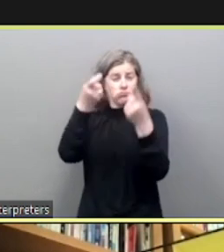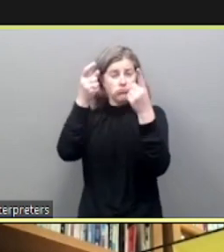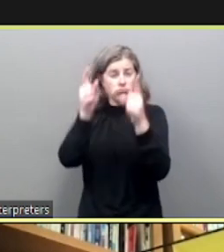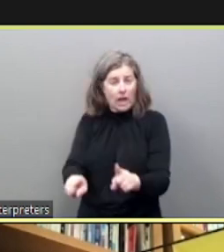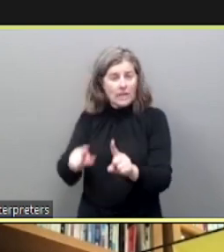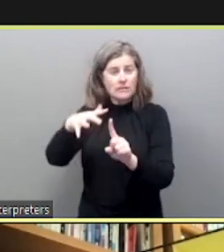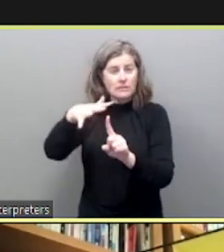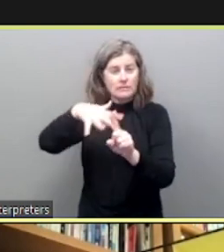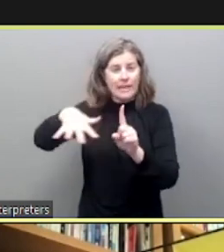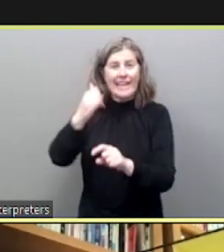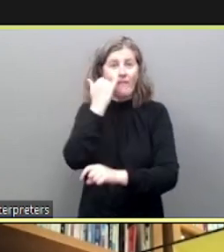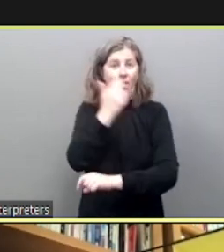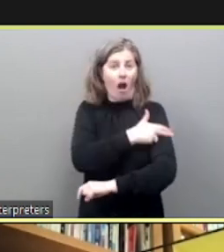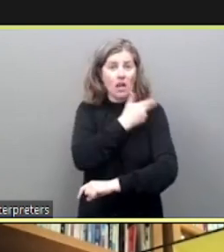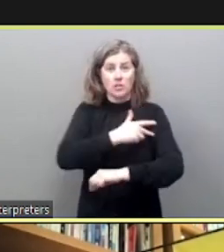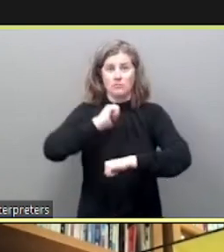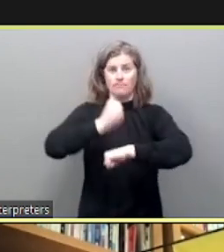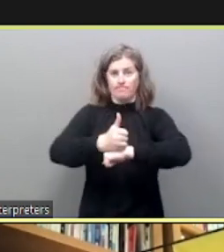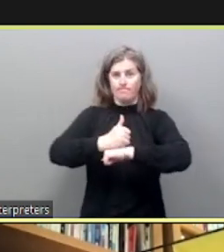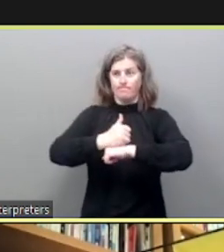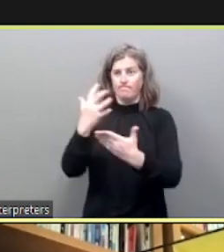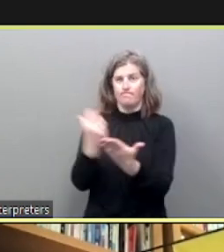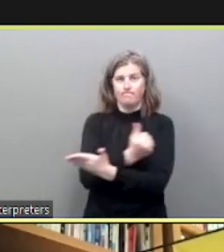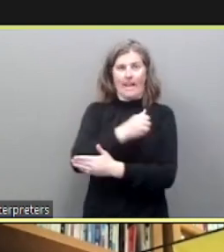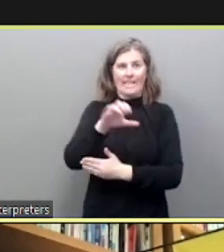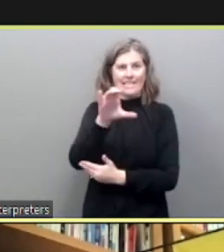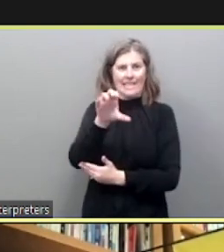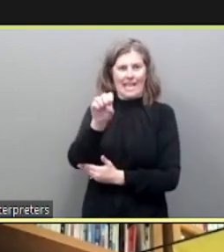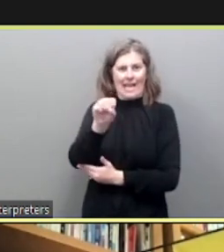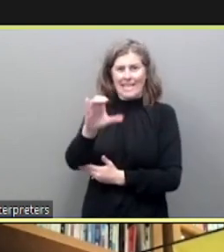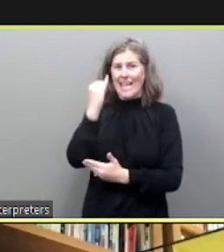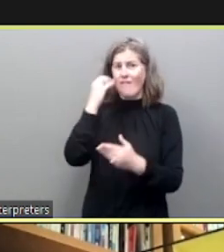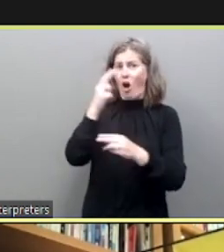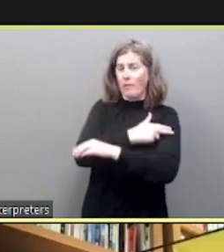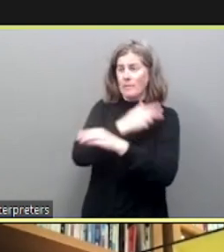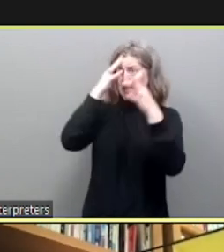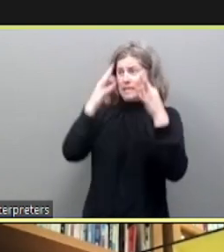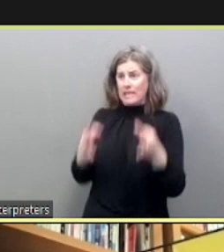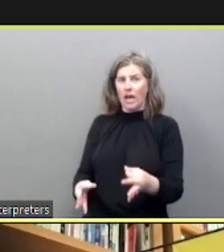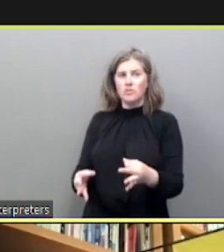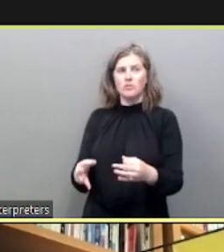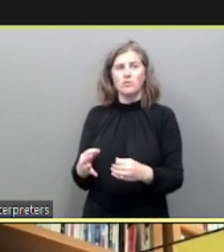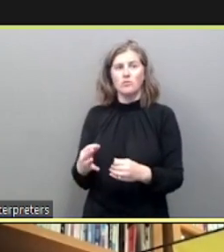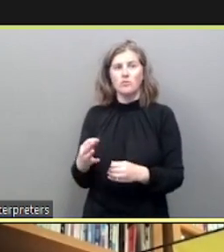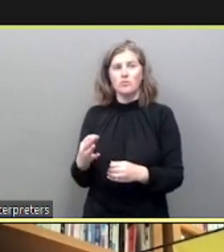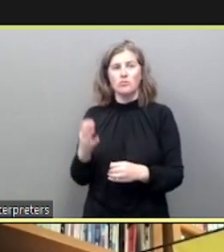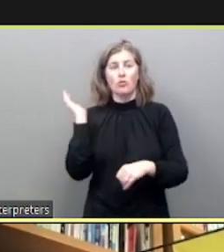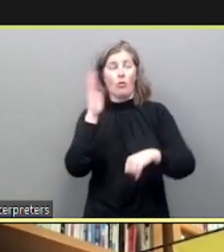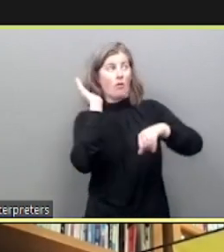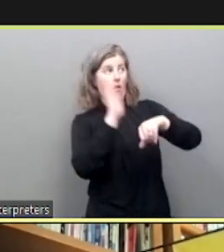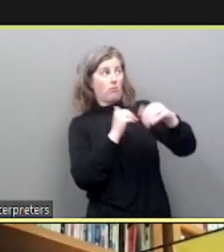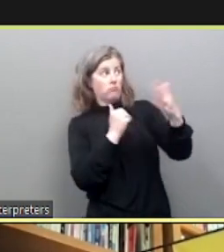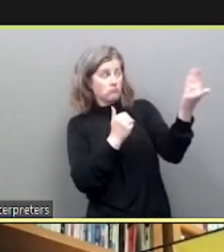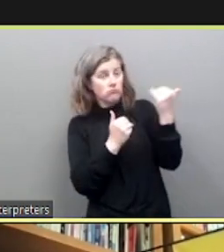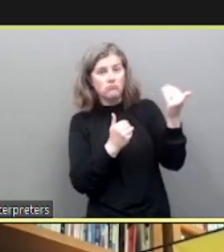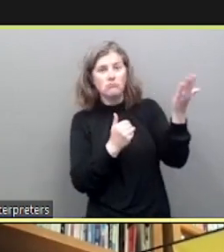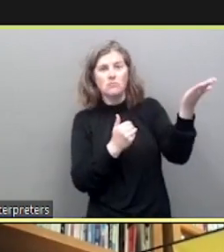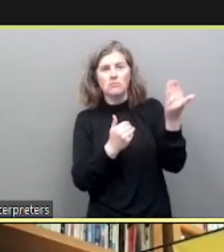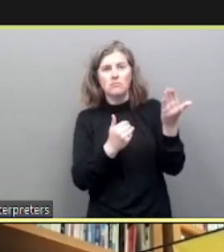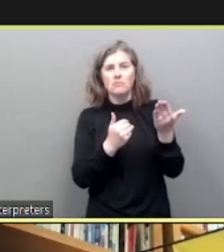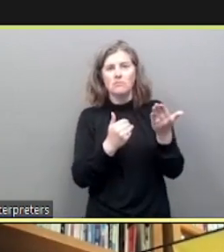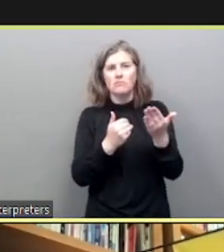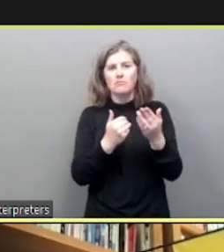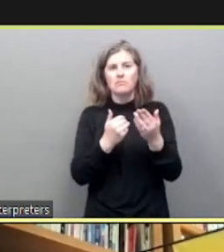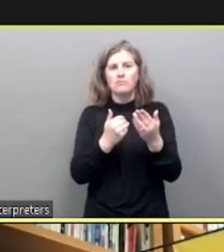hospitals go into crisis standards of care, if hospitals choose to call up different kinds of